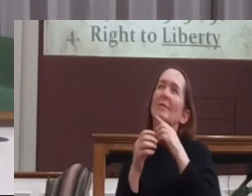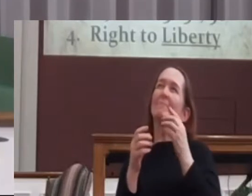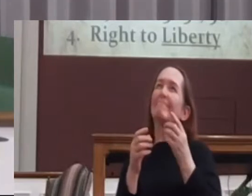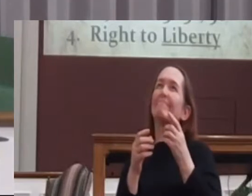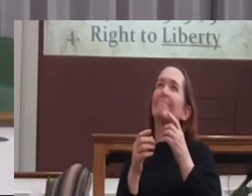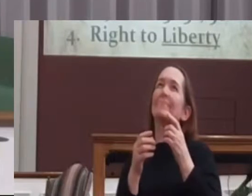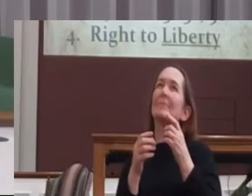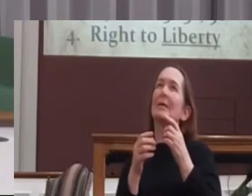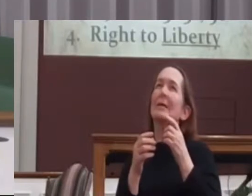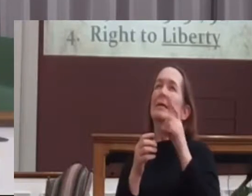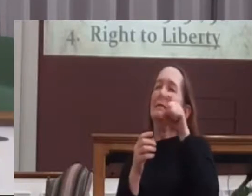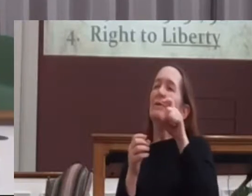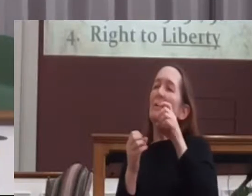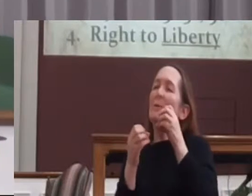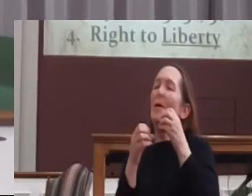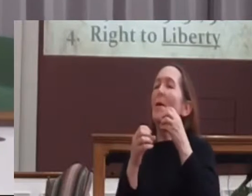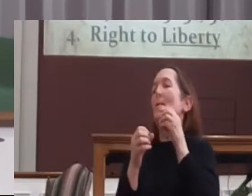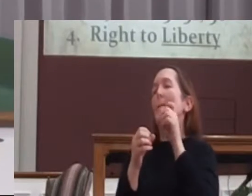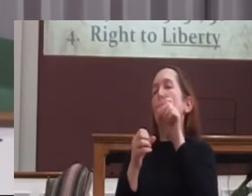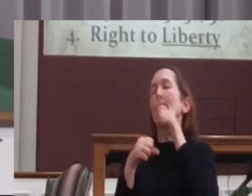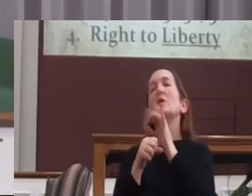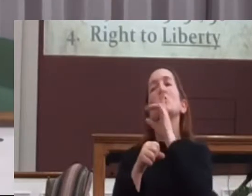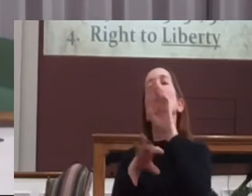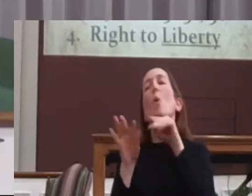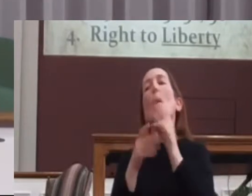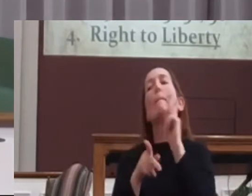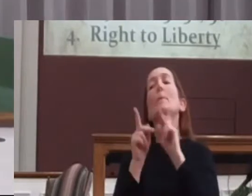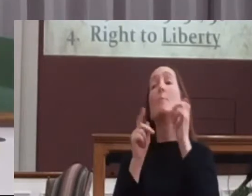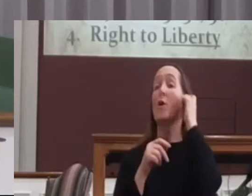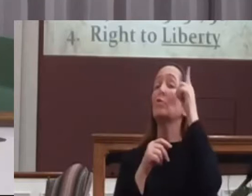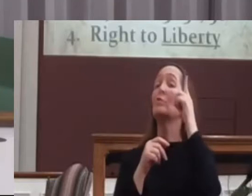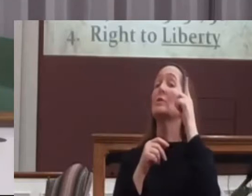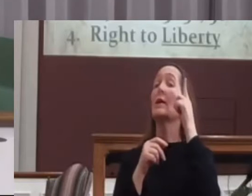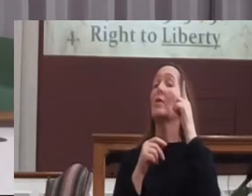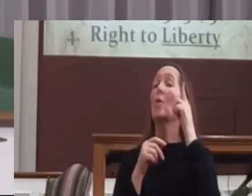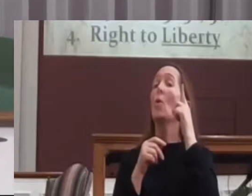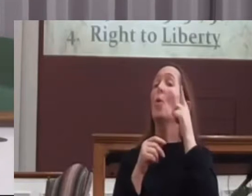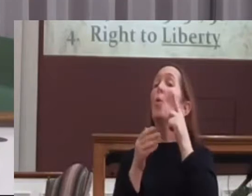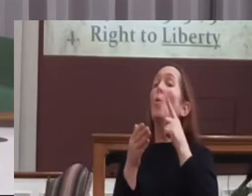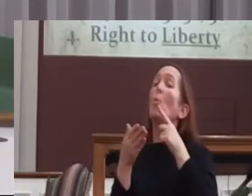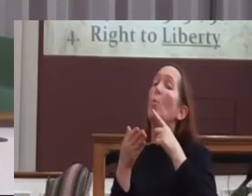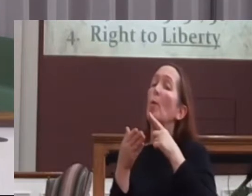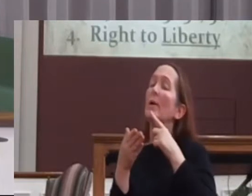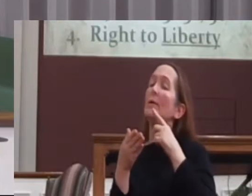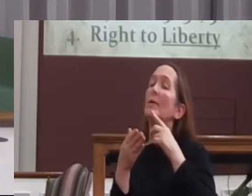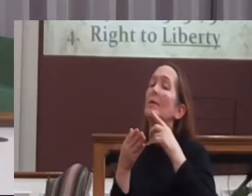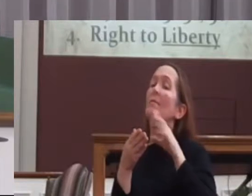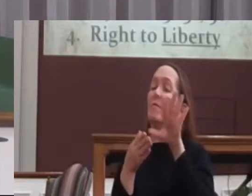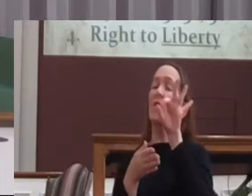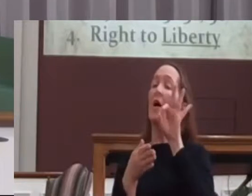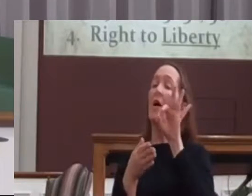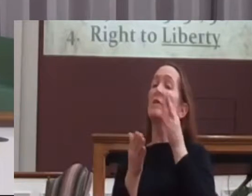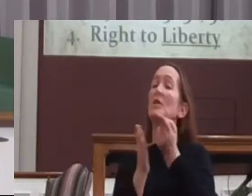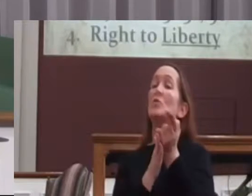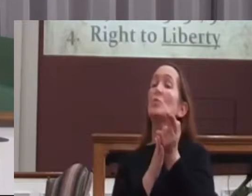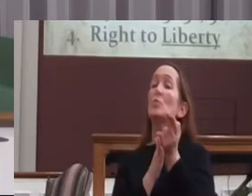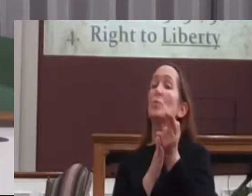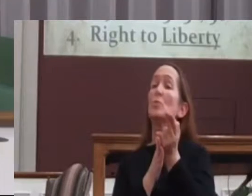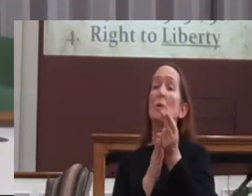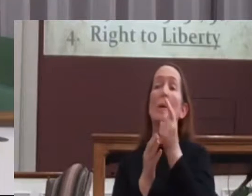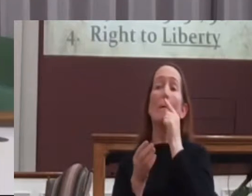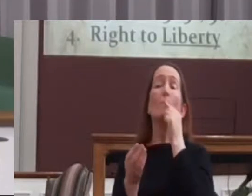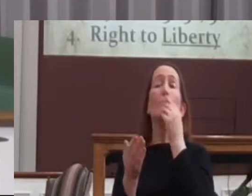all to realize similar to this. We hold these truths to be